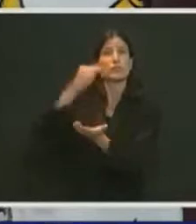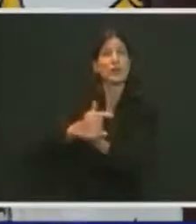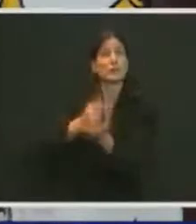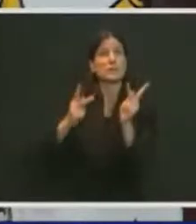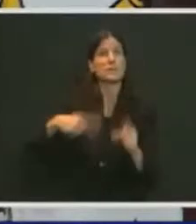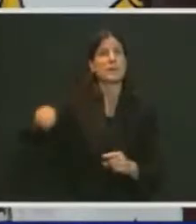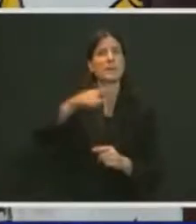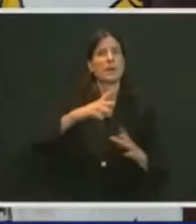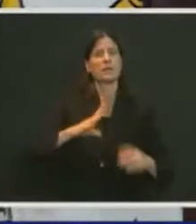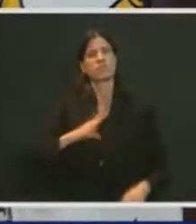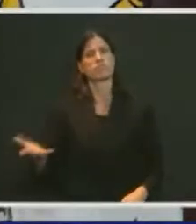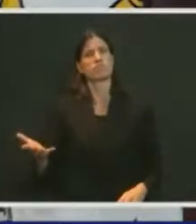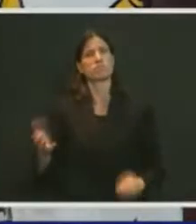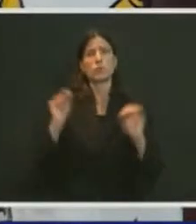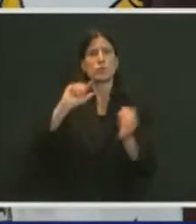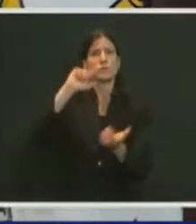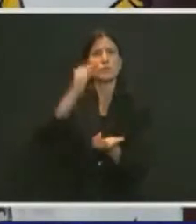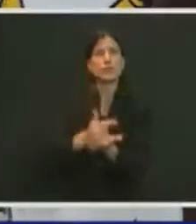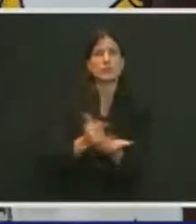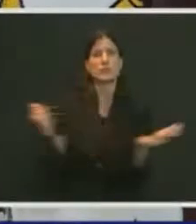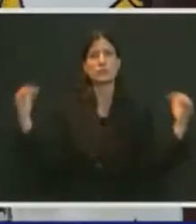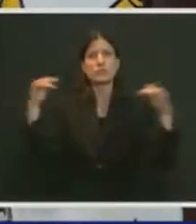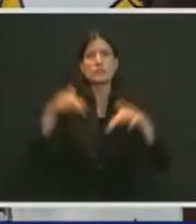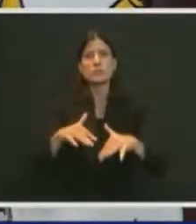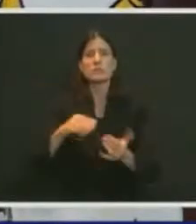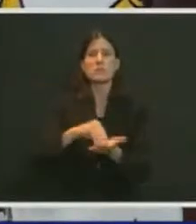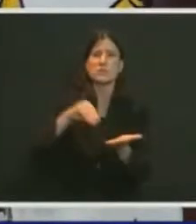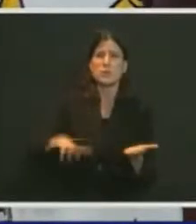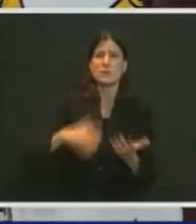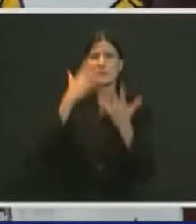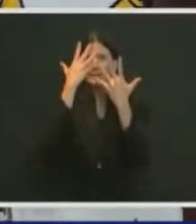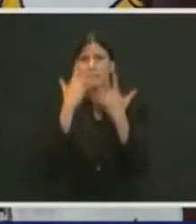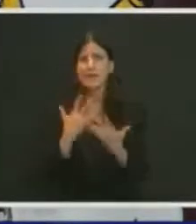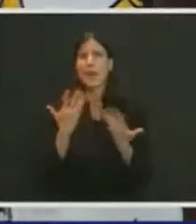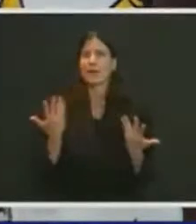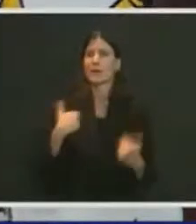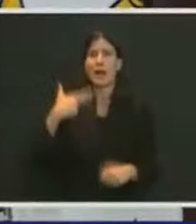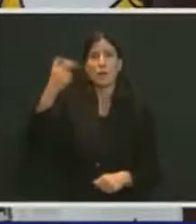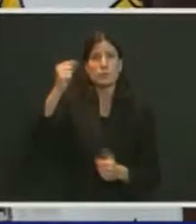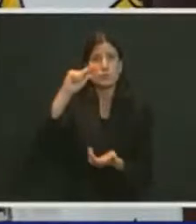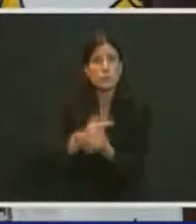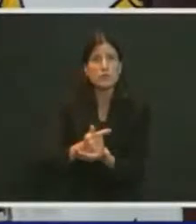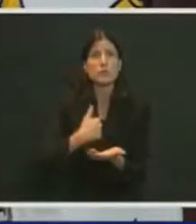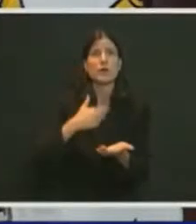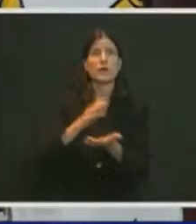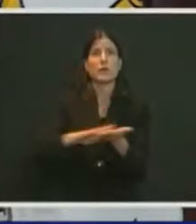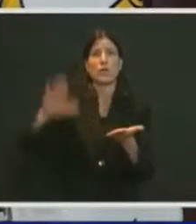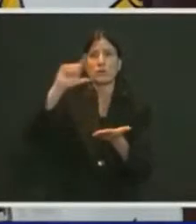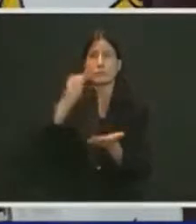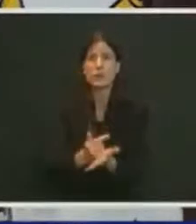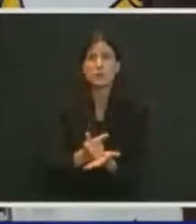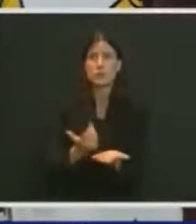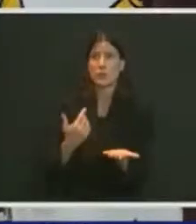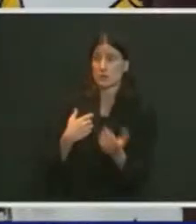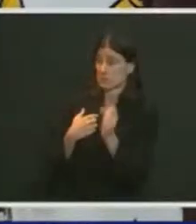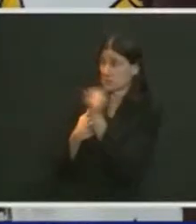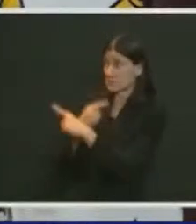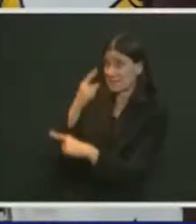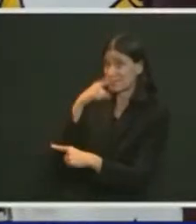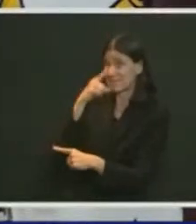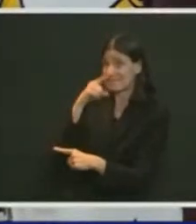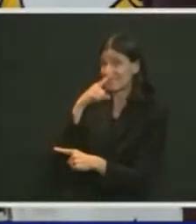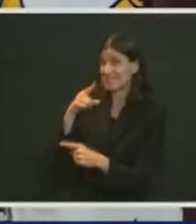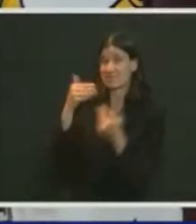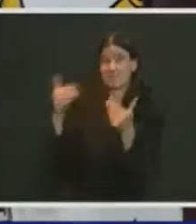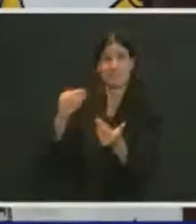and students, et cetera. And then almost a feeling of, well, we could have one, could school districts have one if they had appropriate